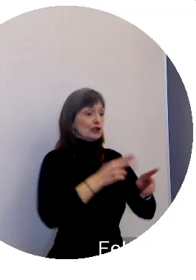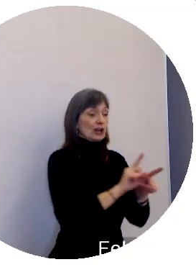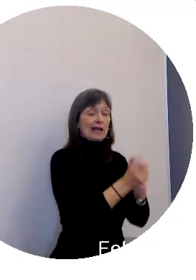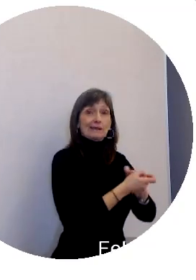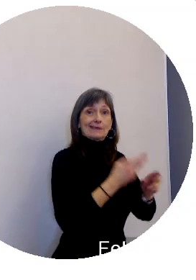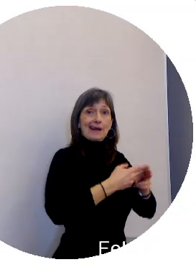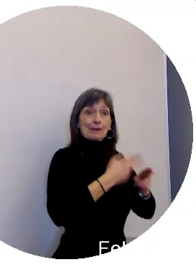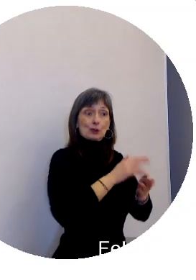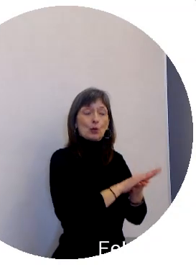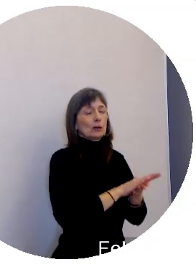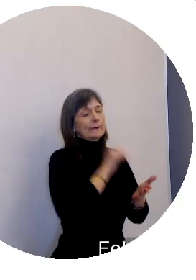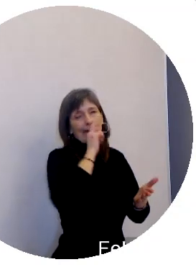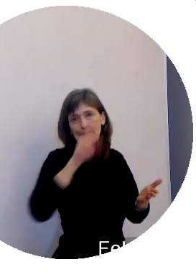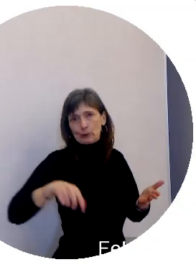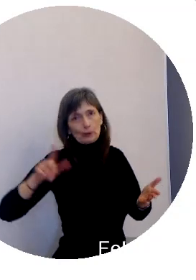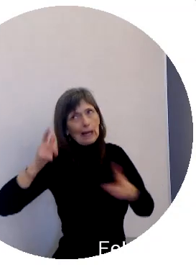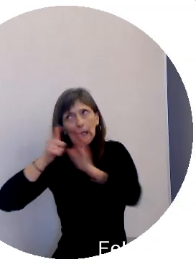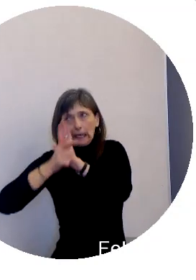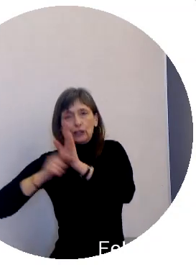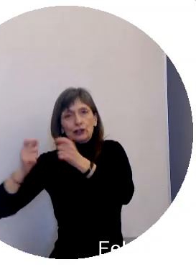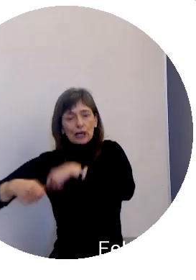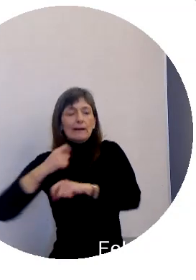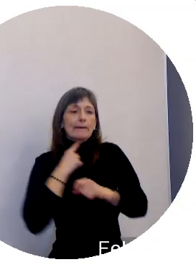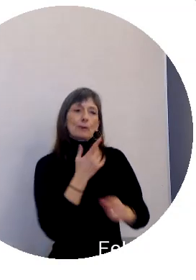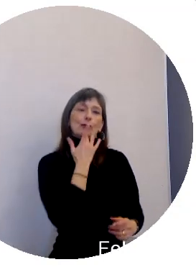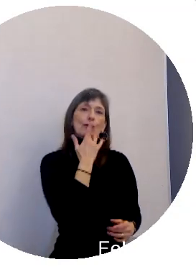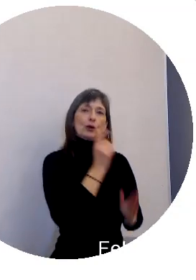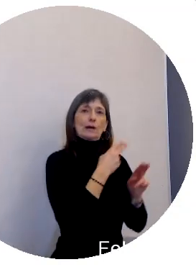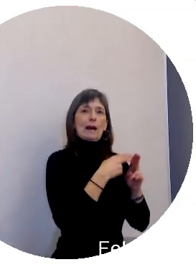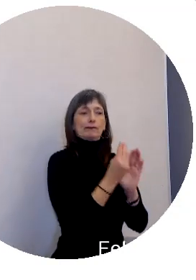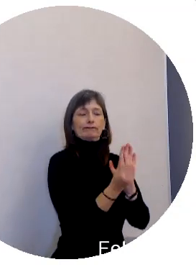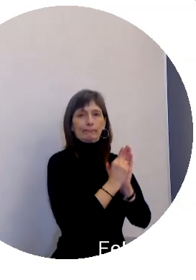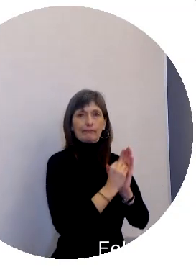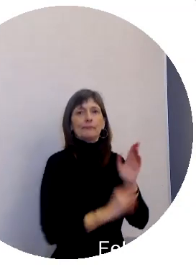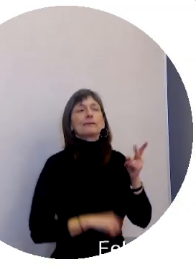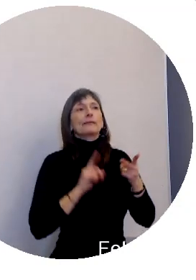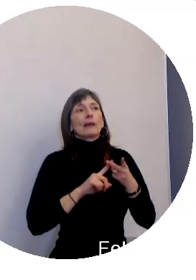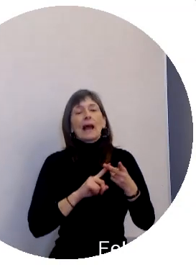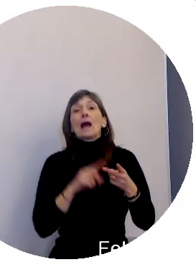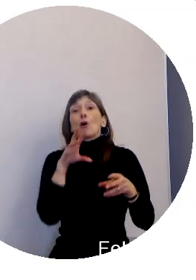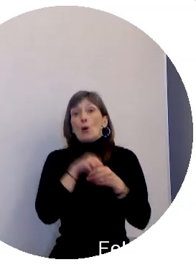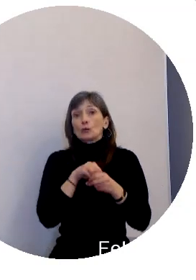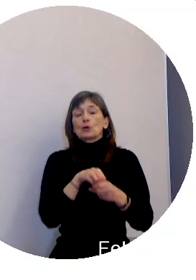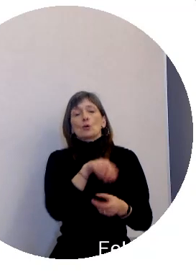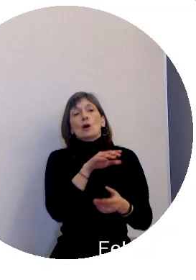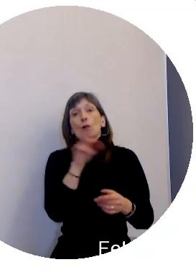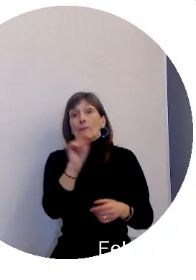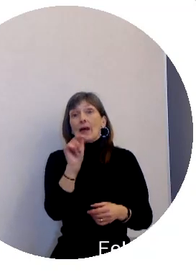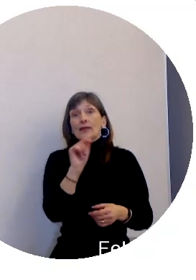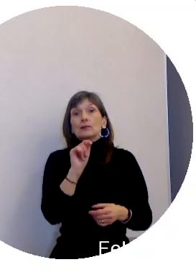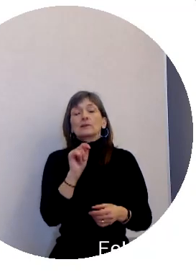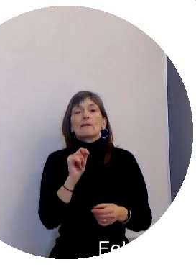also been funding available for schools who want to add gender-inclusive washrooms.